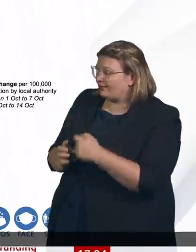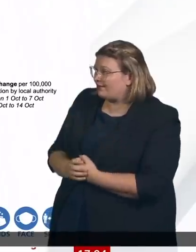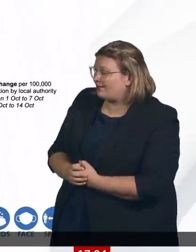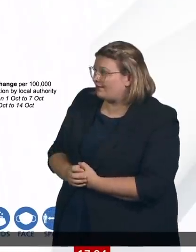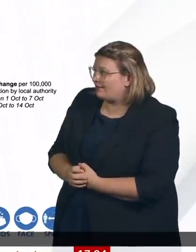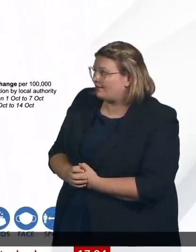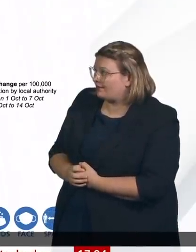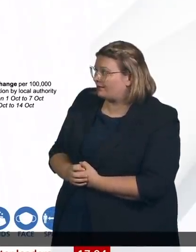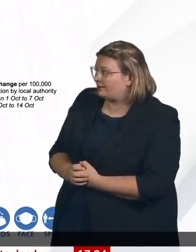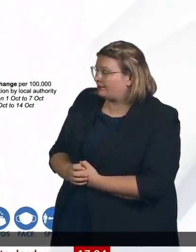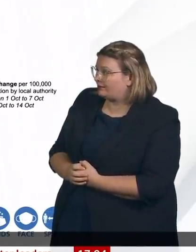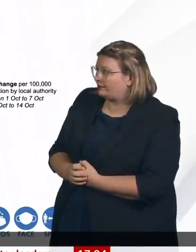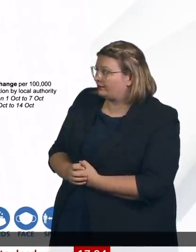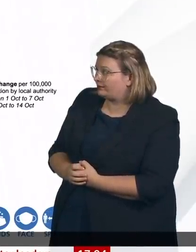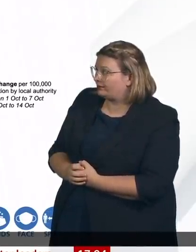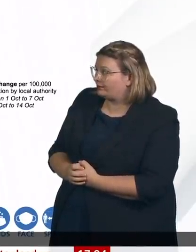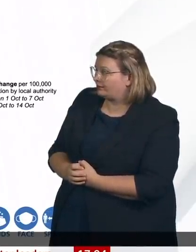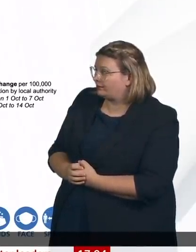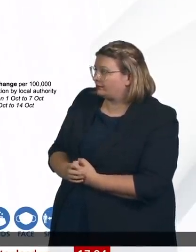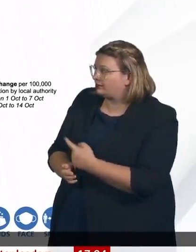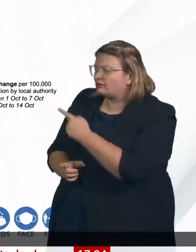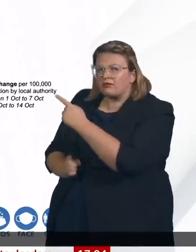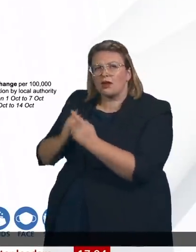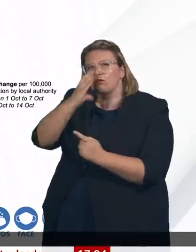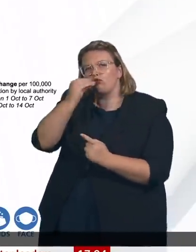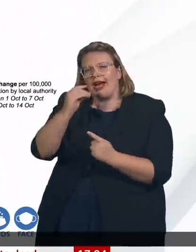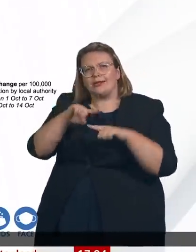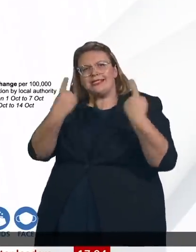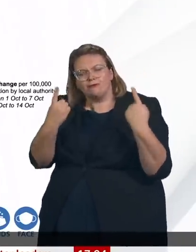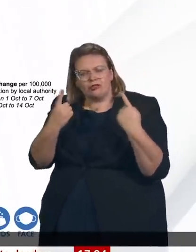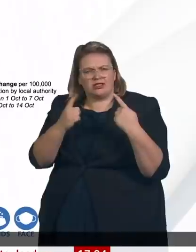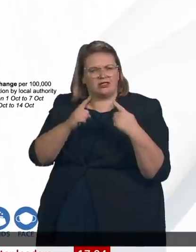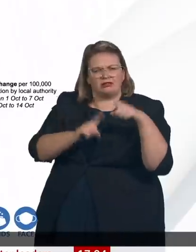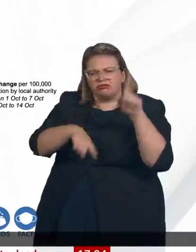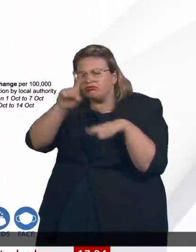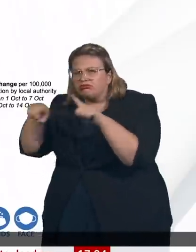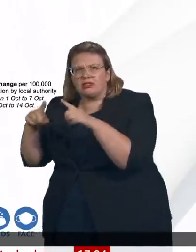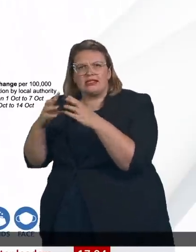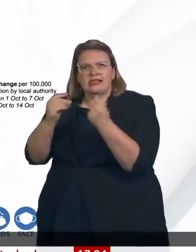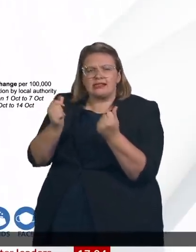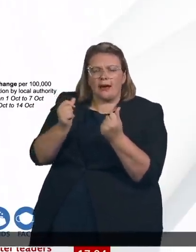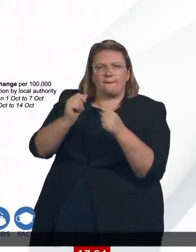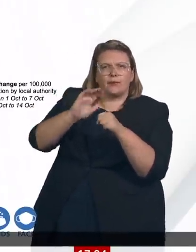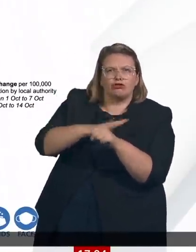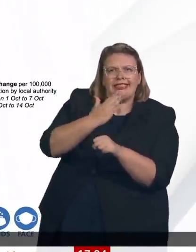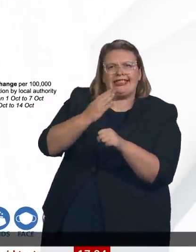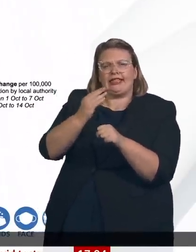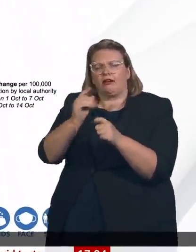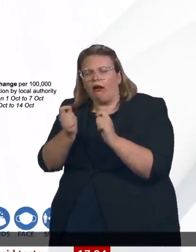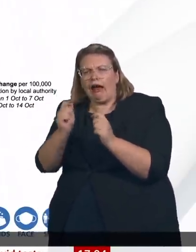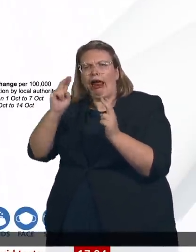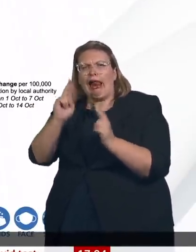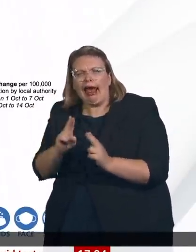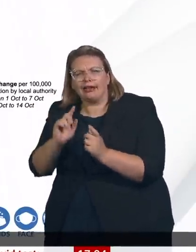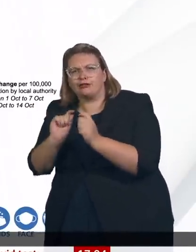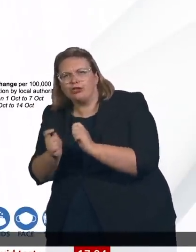contrast, the rate of change is more variable, and there are more patches of green indicating a negative rate of change, as